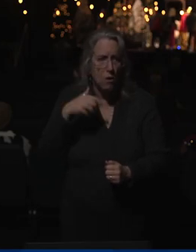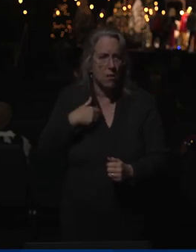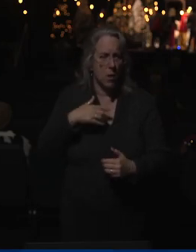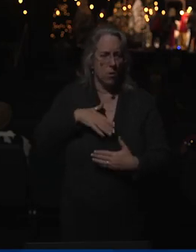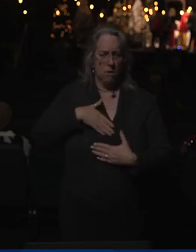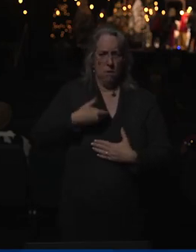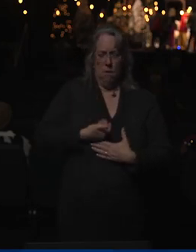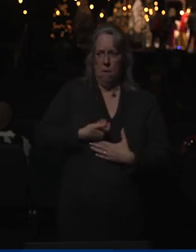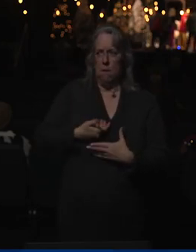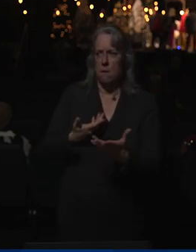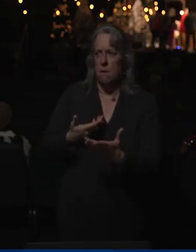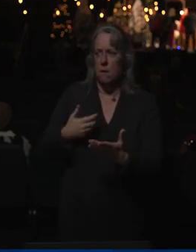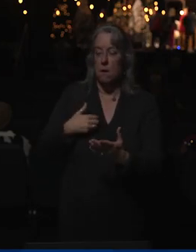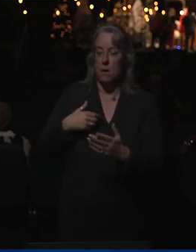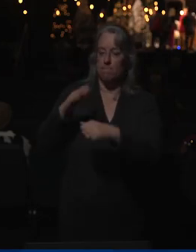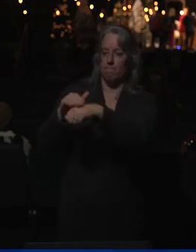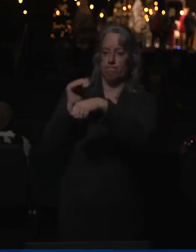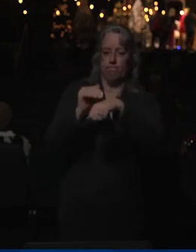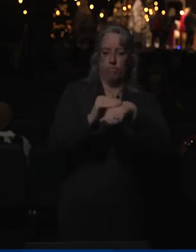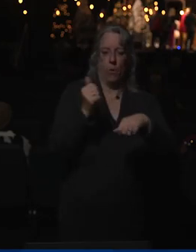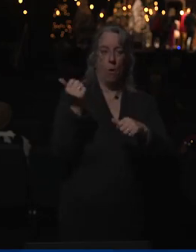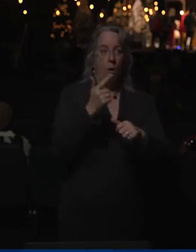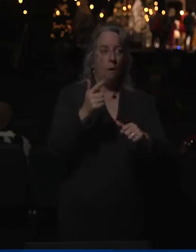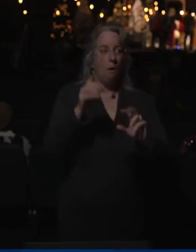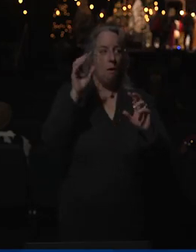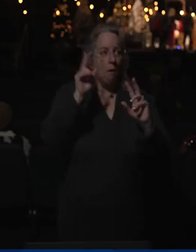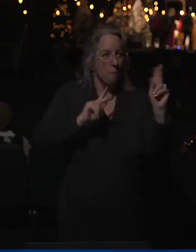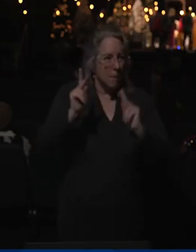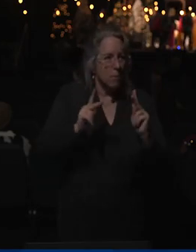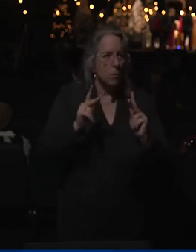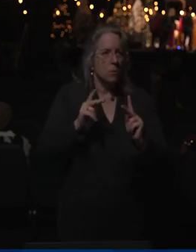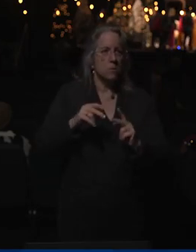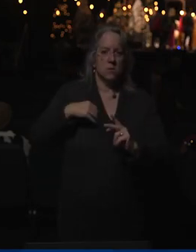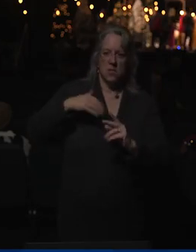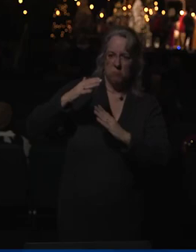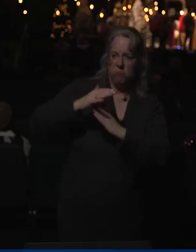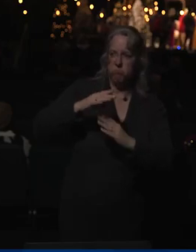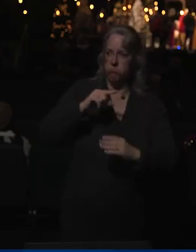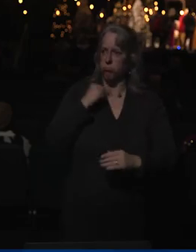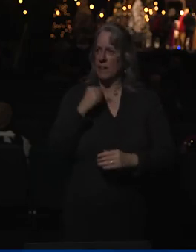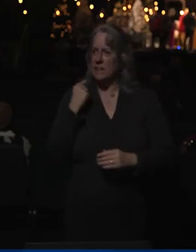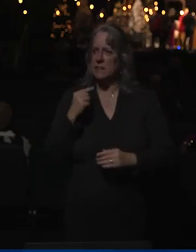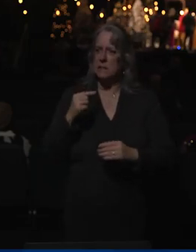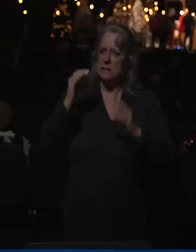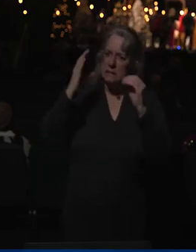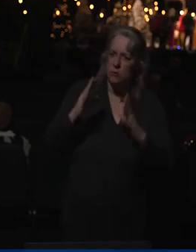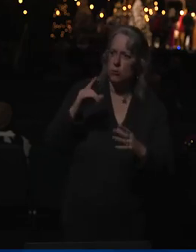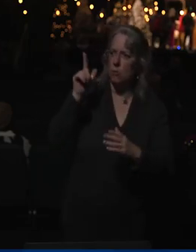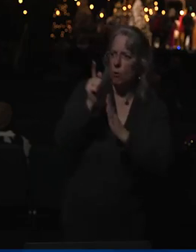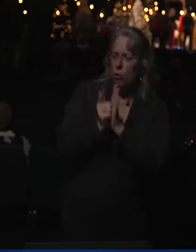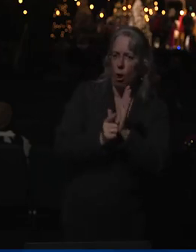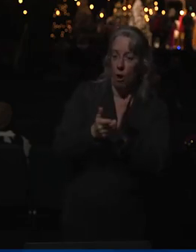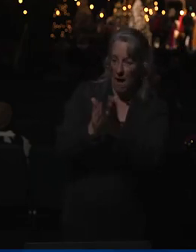When he called together all the people's chief priests and teachers of the law, he asked them where the Messiah was to be